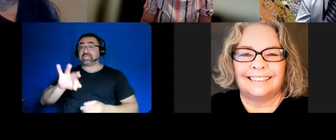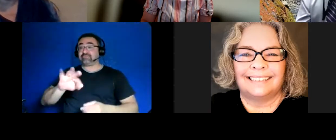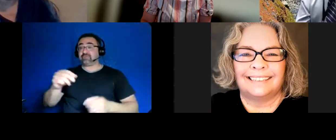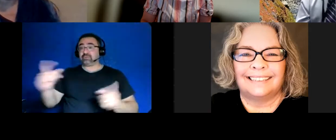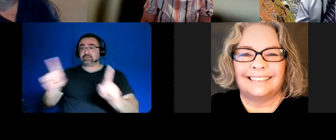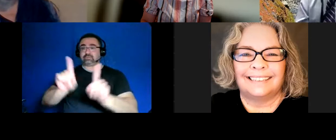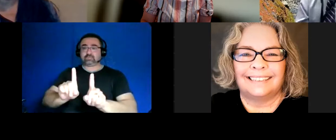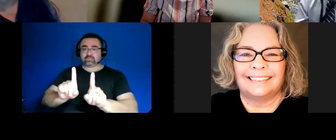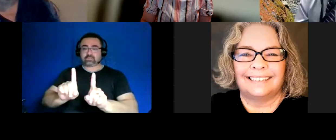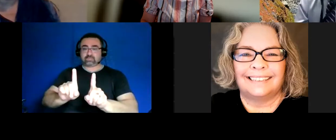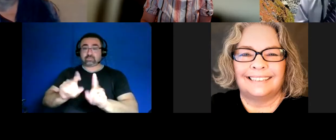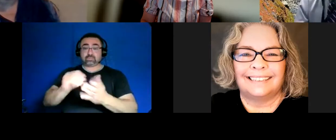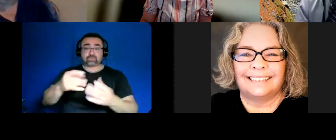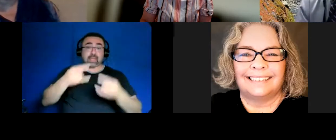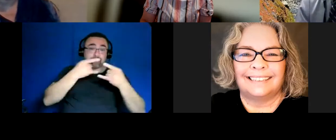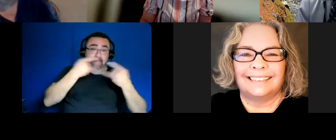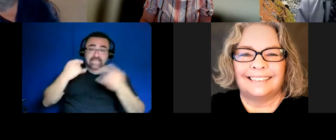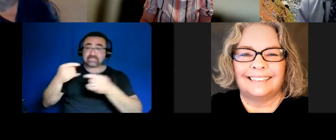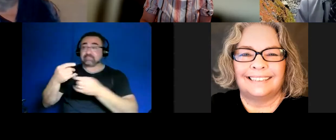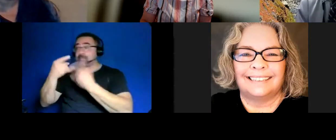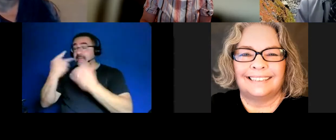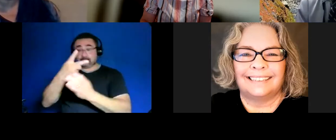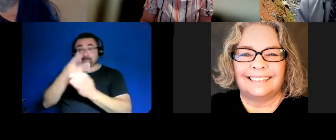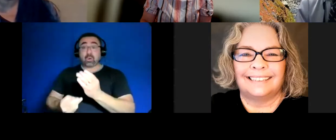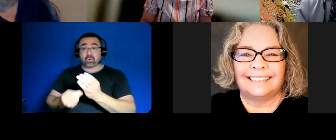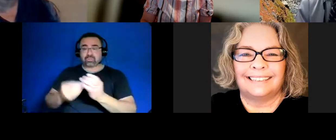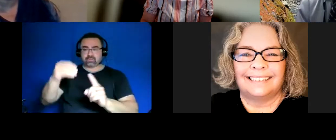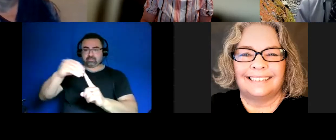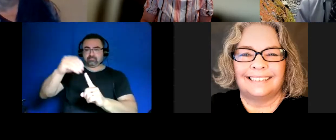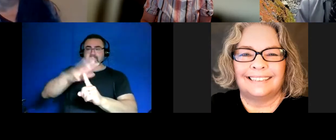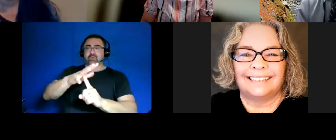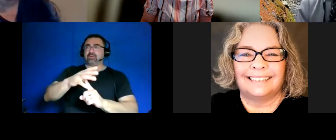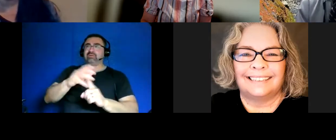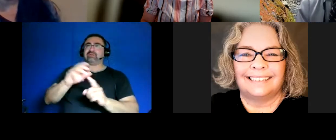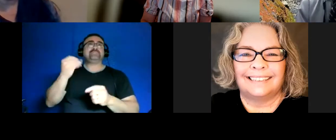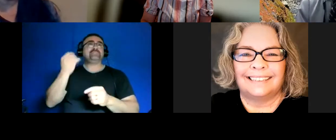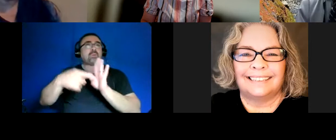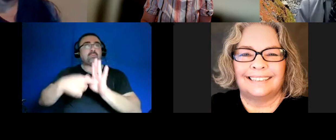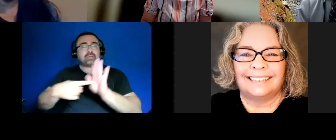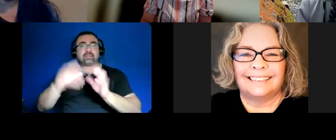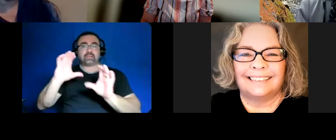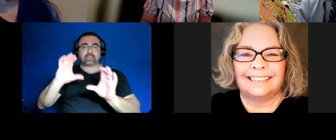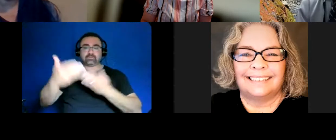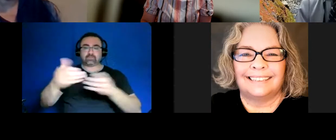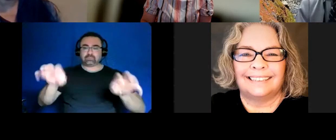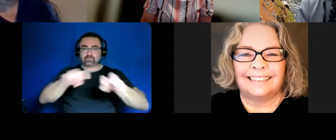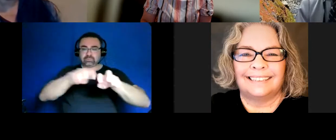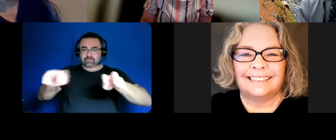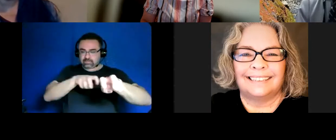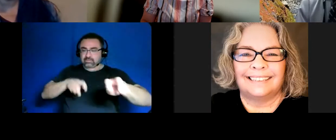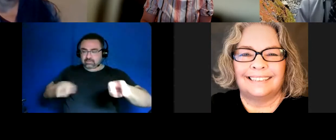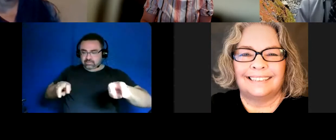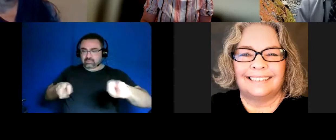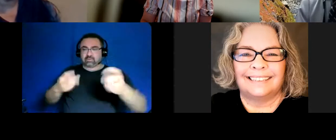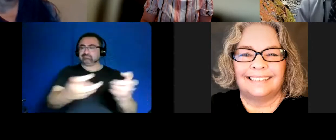both masked when the exposure occurs, say it's in a classroom and they are following the